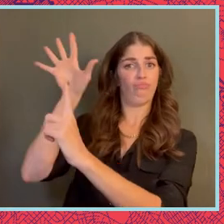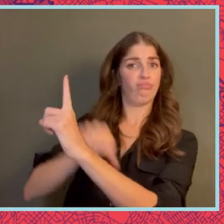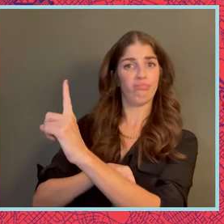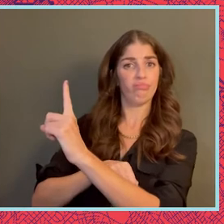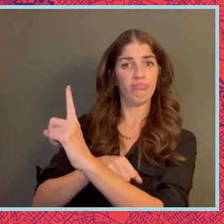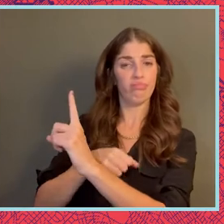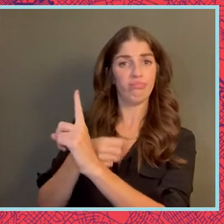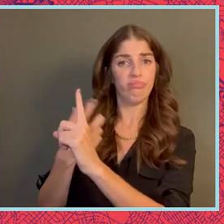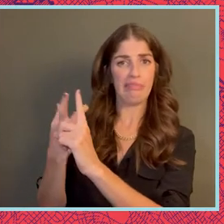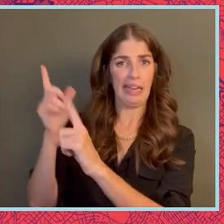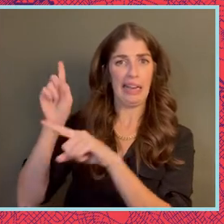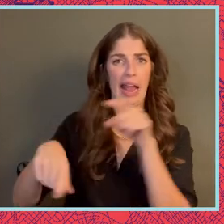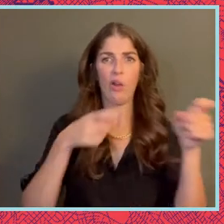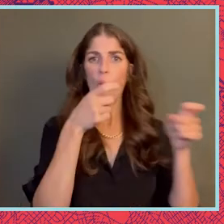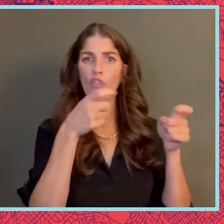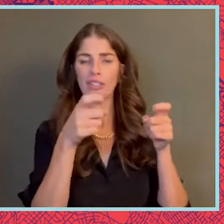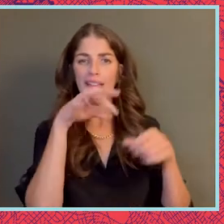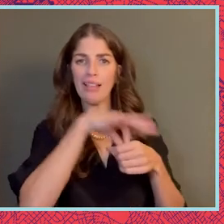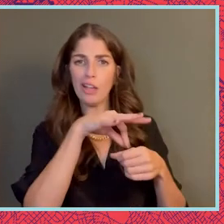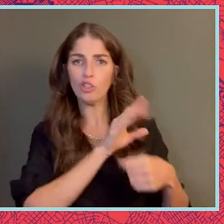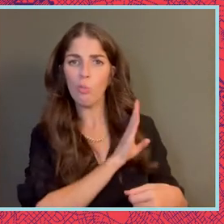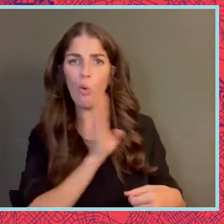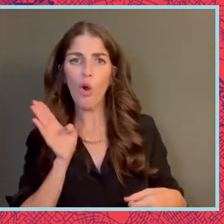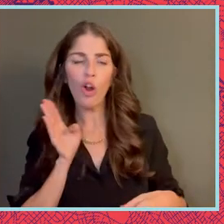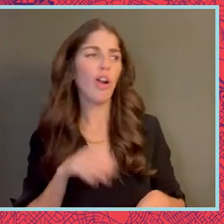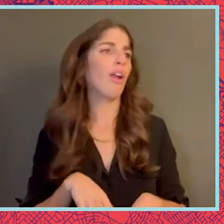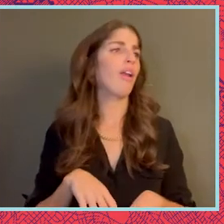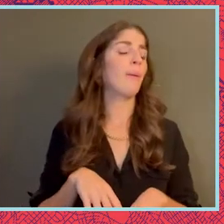oversee elections, the election board,